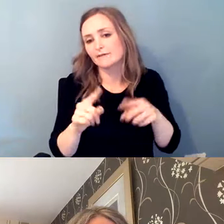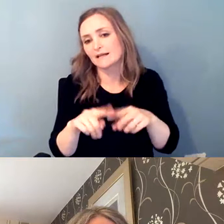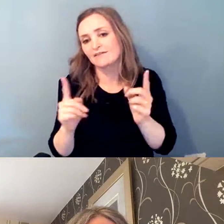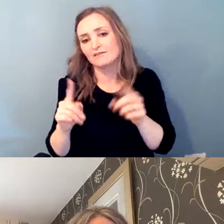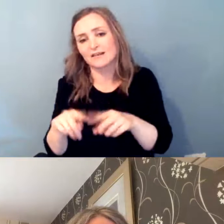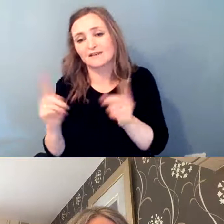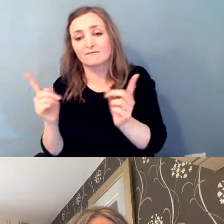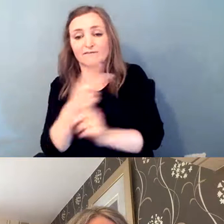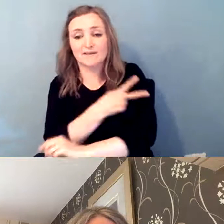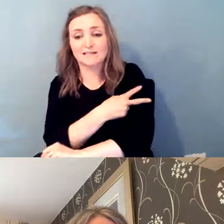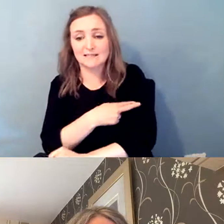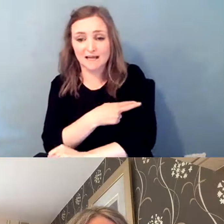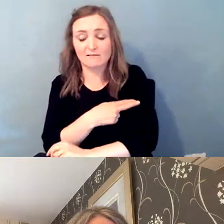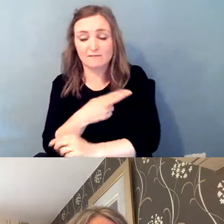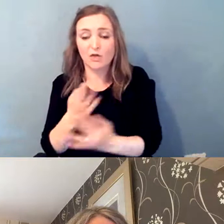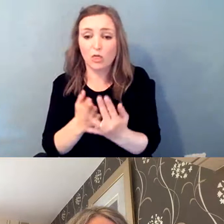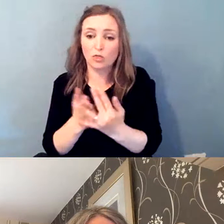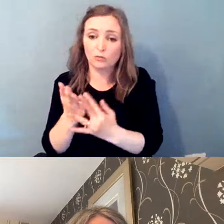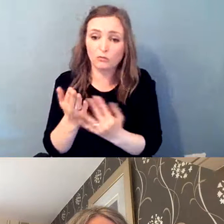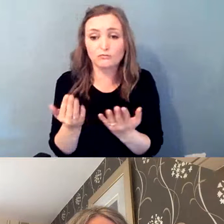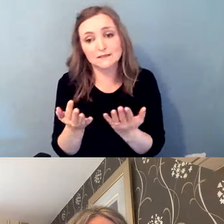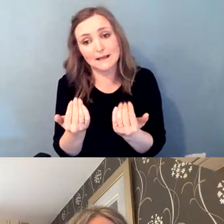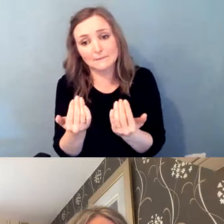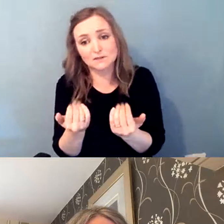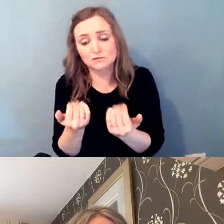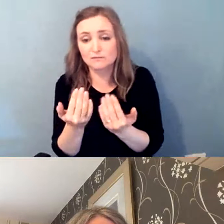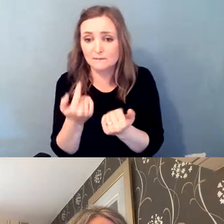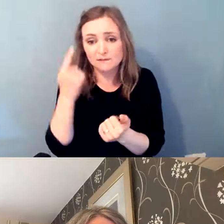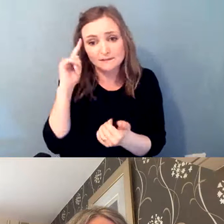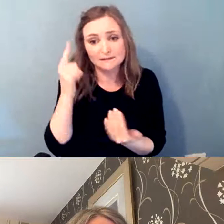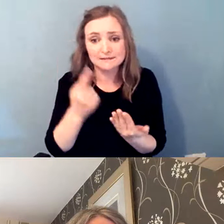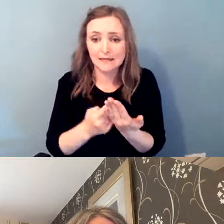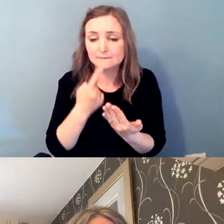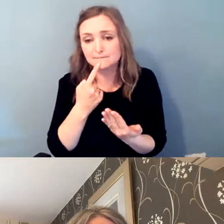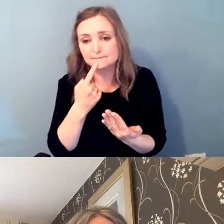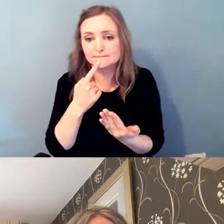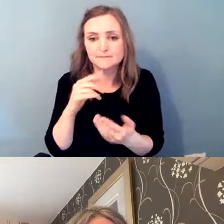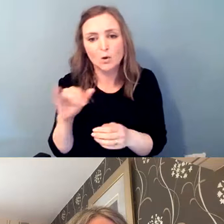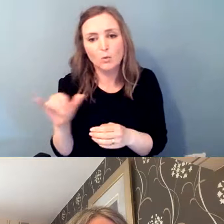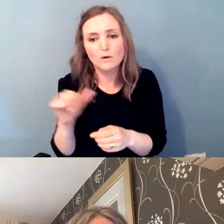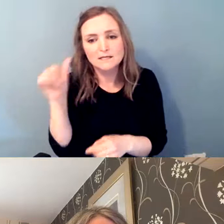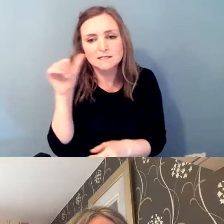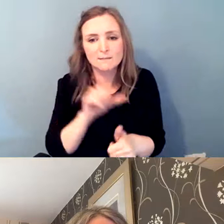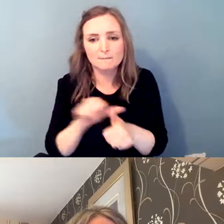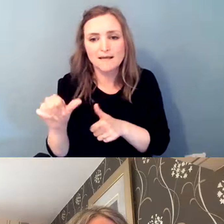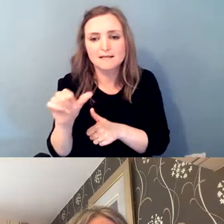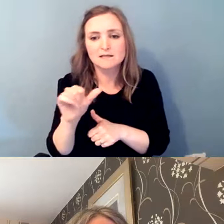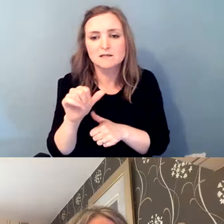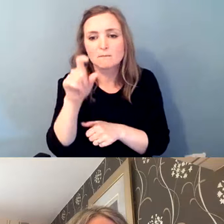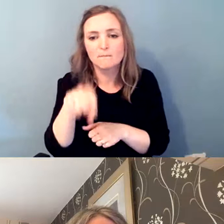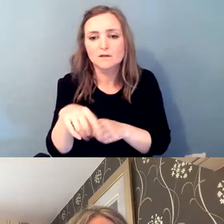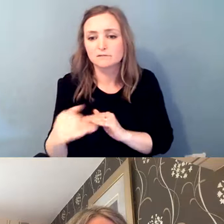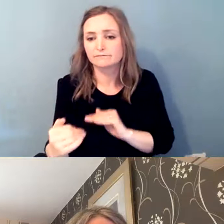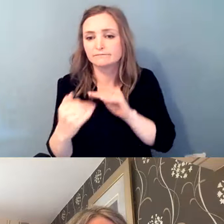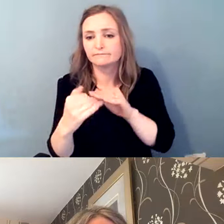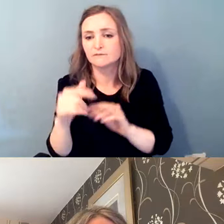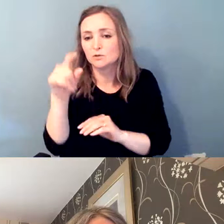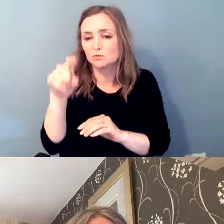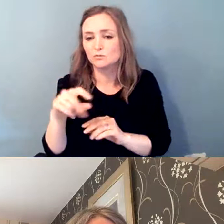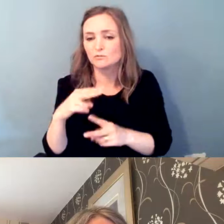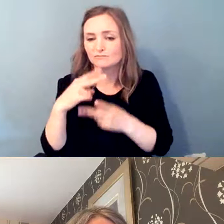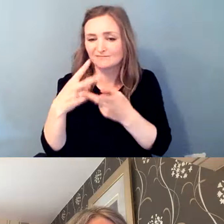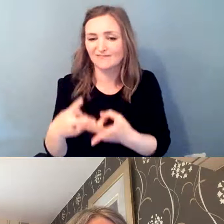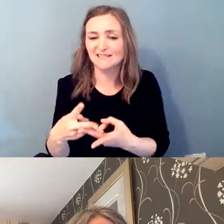via a receptionist when contacting your GP. So I popped that in the chat and you can see some information on that